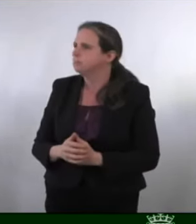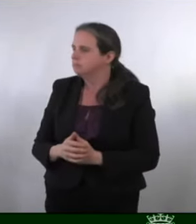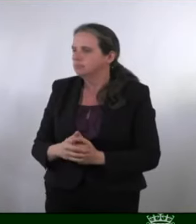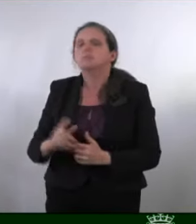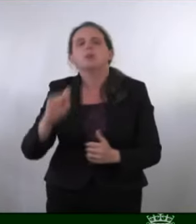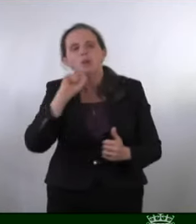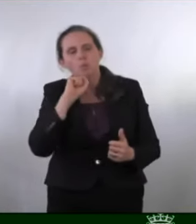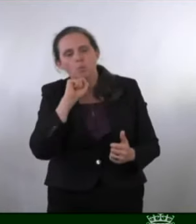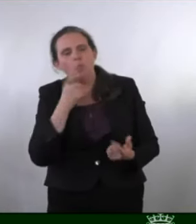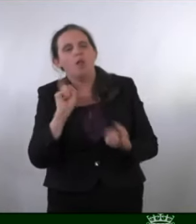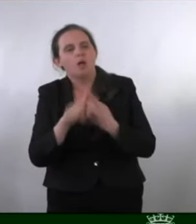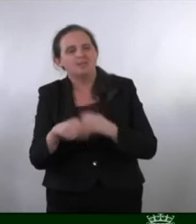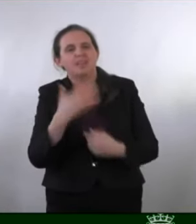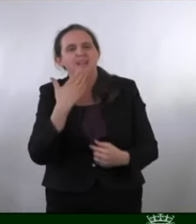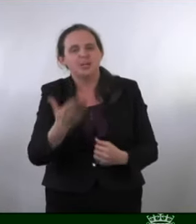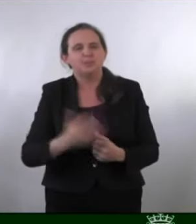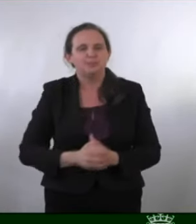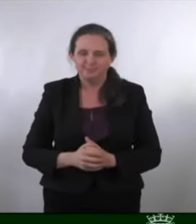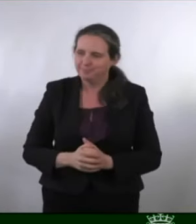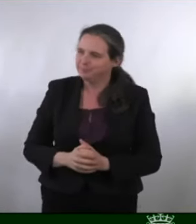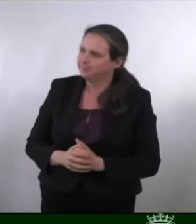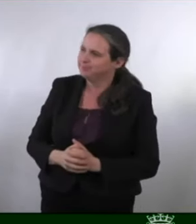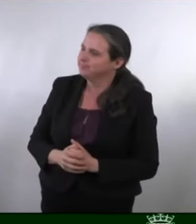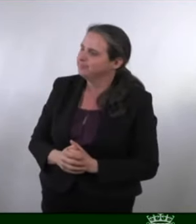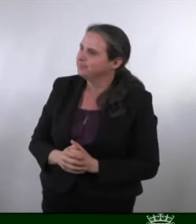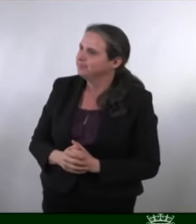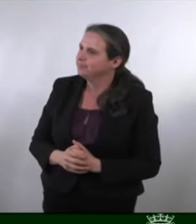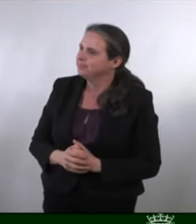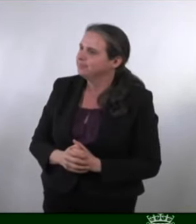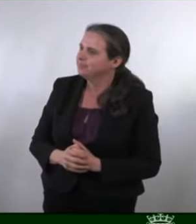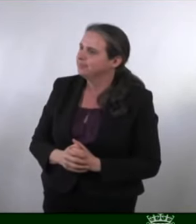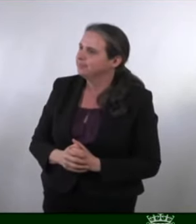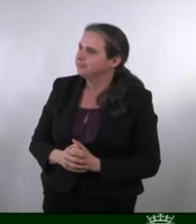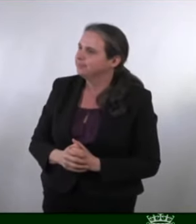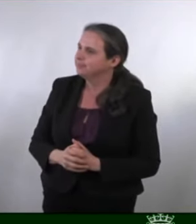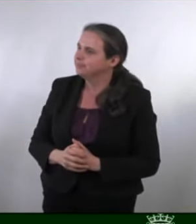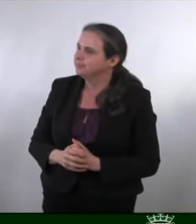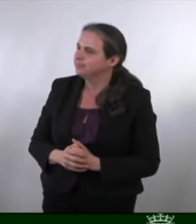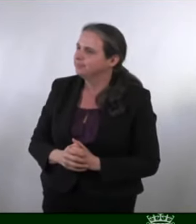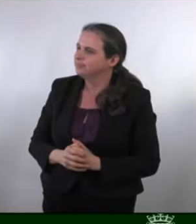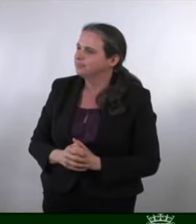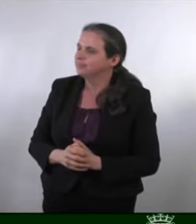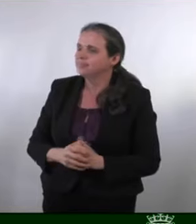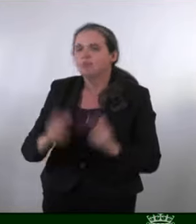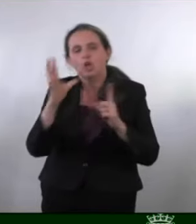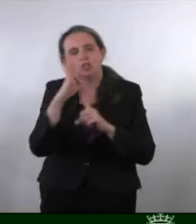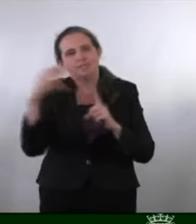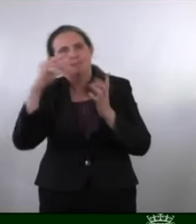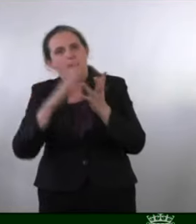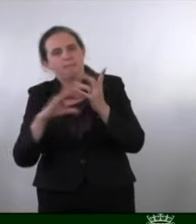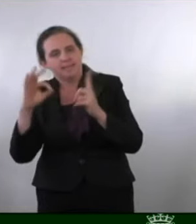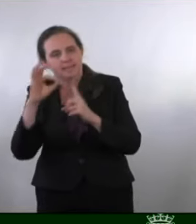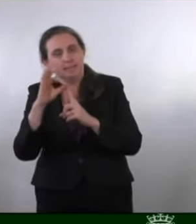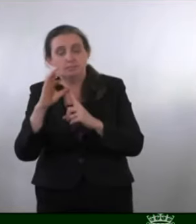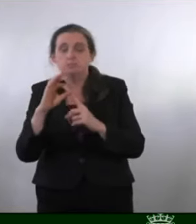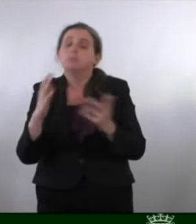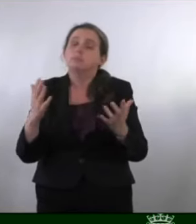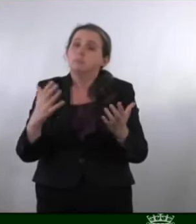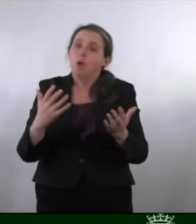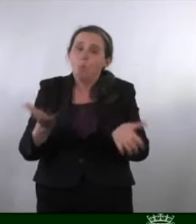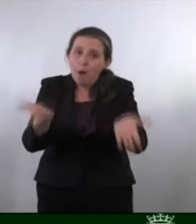Thank you, Madam Deputy Speaker. Prime Minister, I welcome the change that will allow people in care homes to be visited by